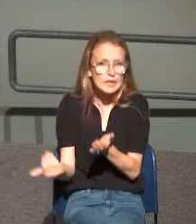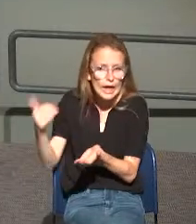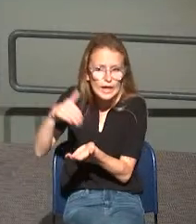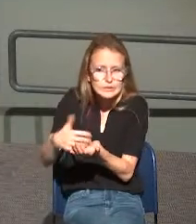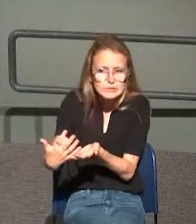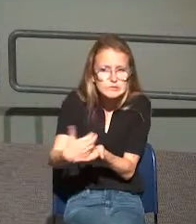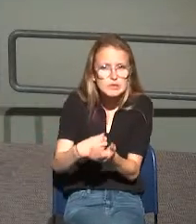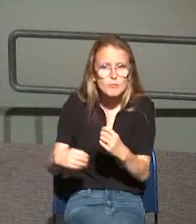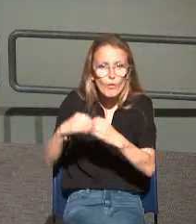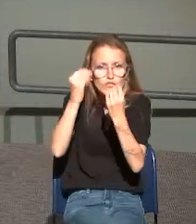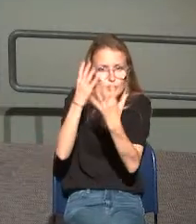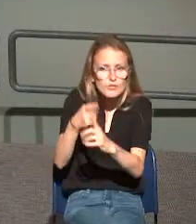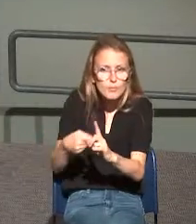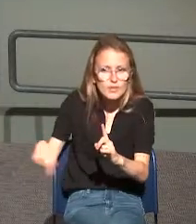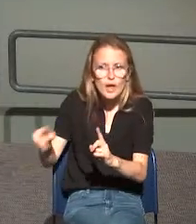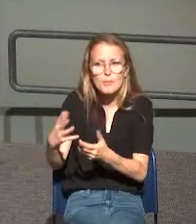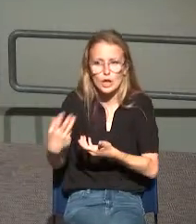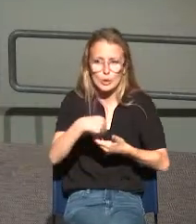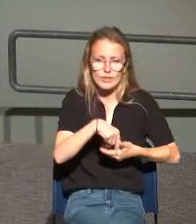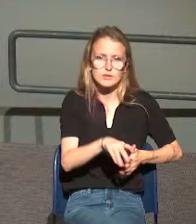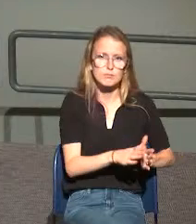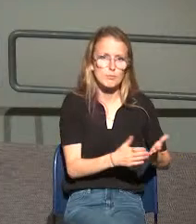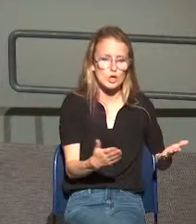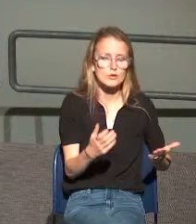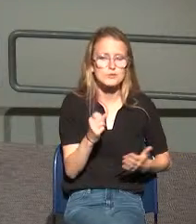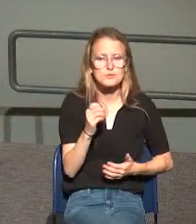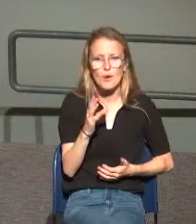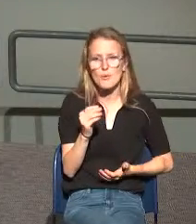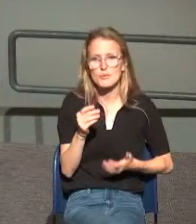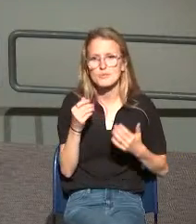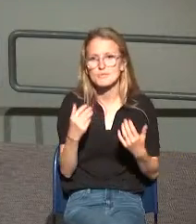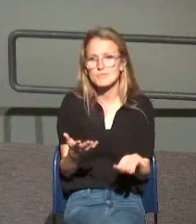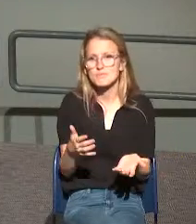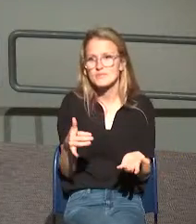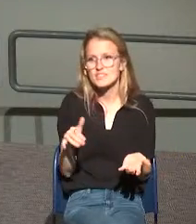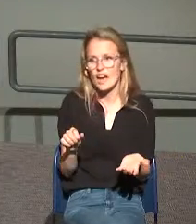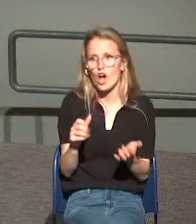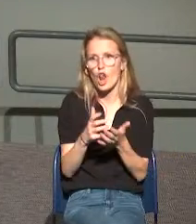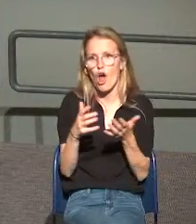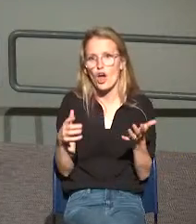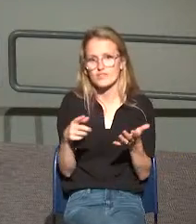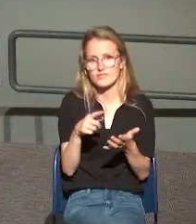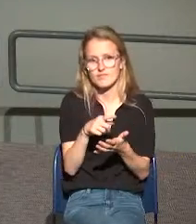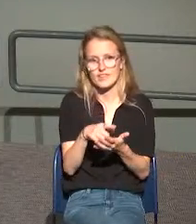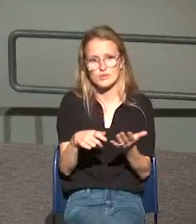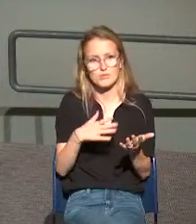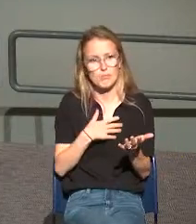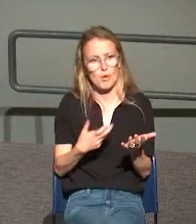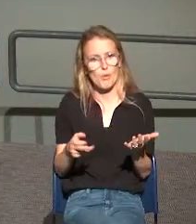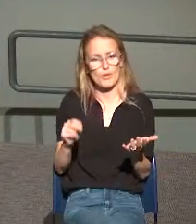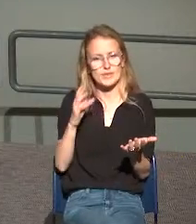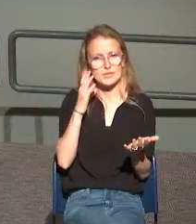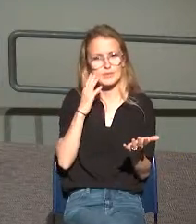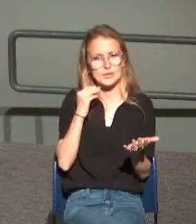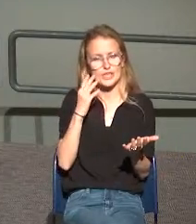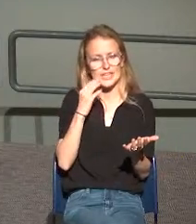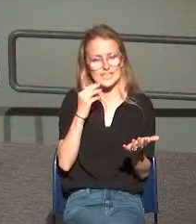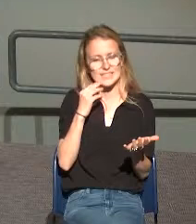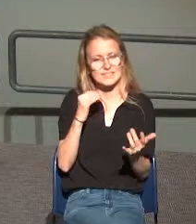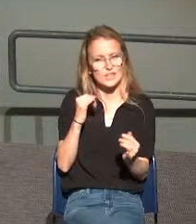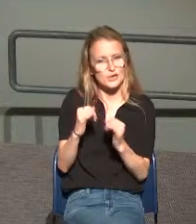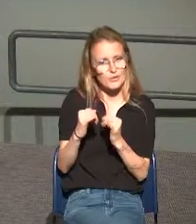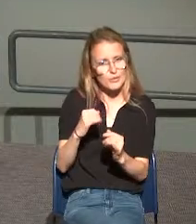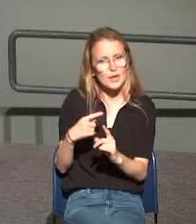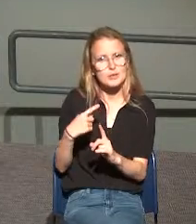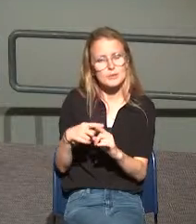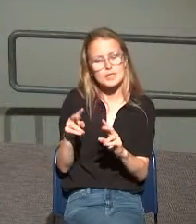them to be able to include them in the book. So yeah, a lot of it was my own experiences, the interviewing, and then digging